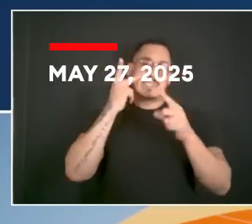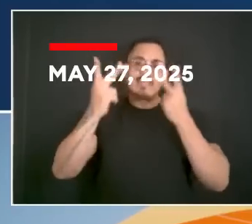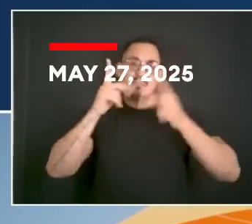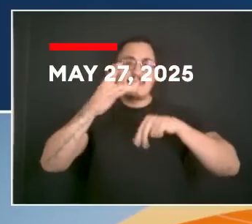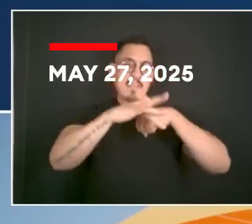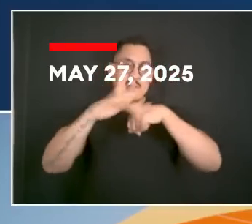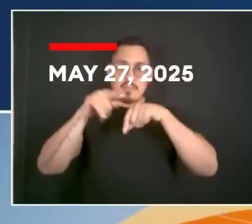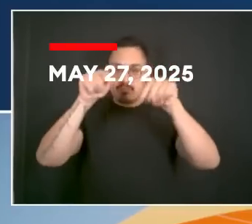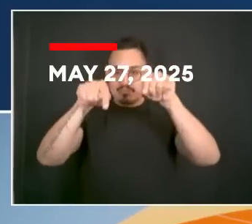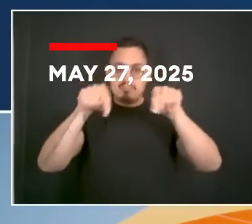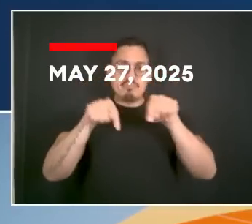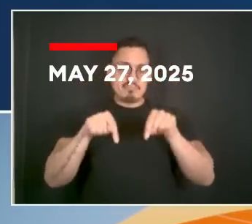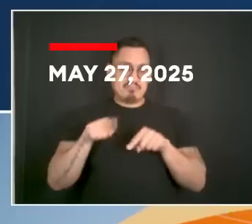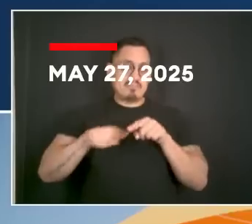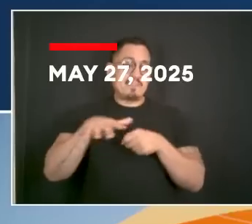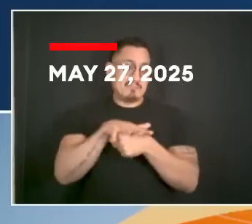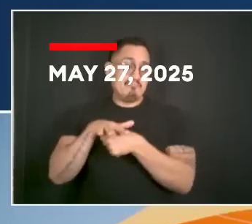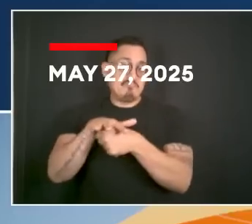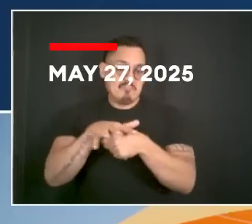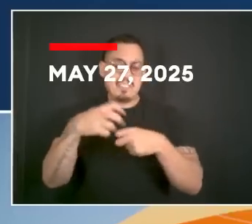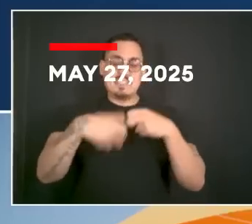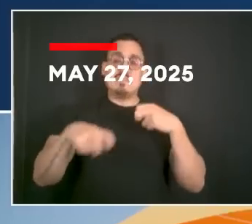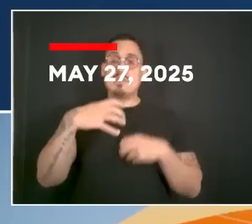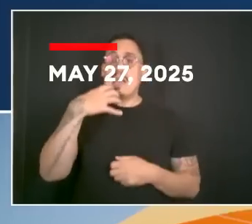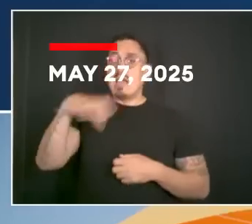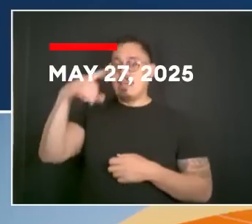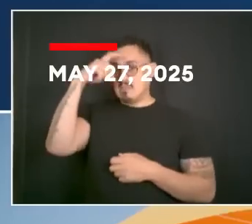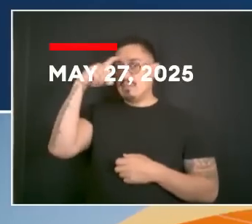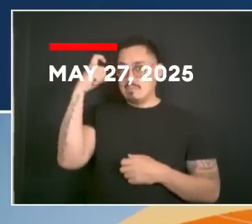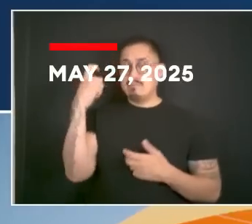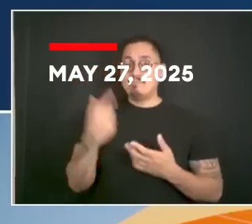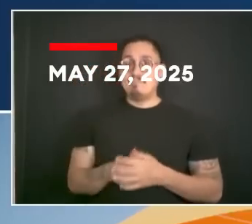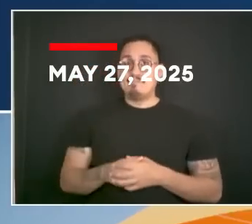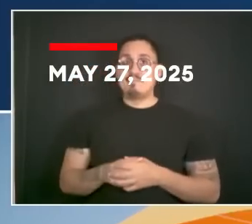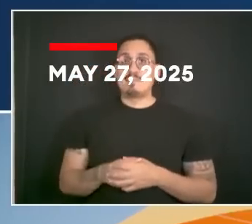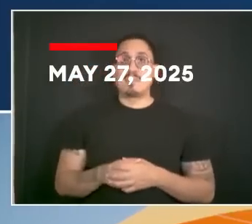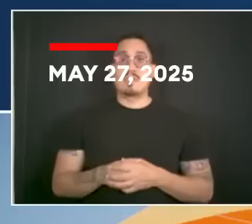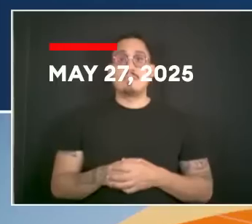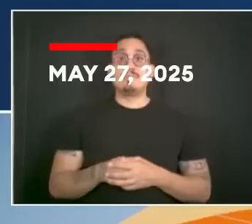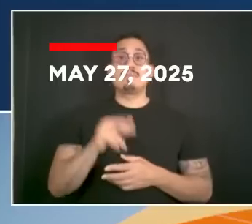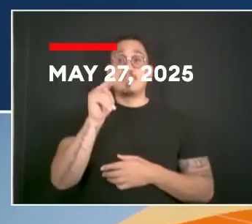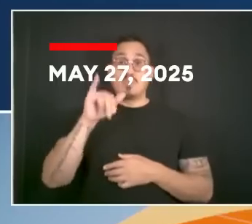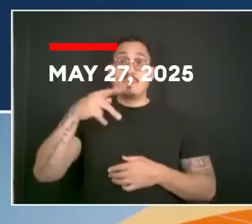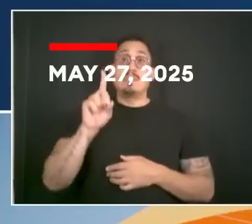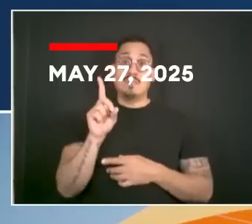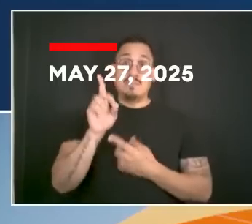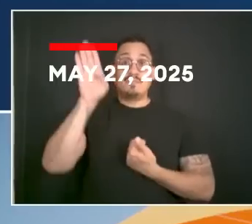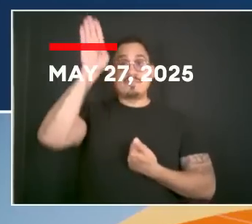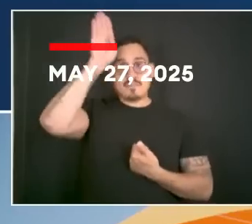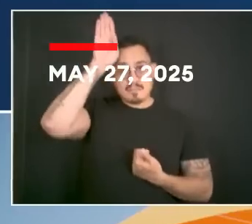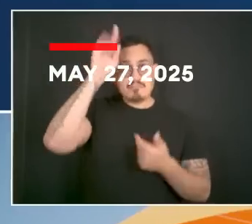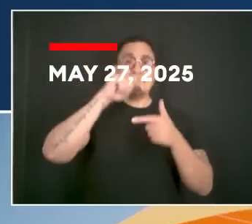the difficult and hot summer. And teams at the NYPD, FDNY, and NYSM will coordinate daily